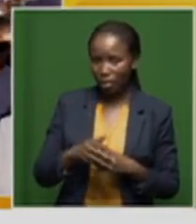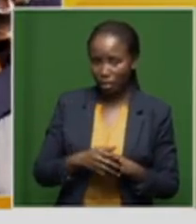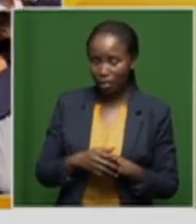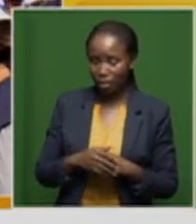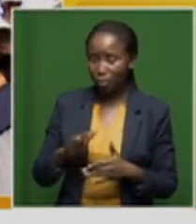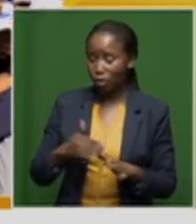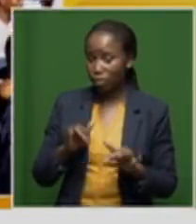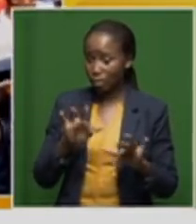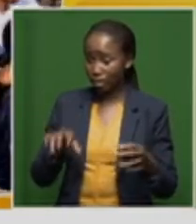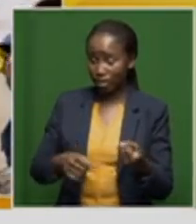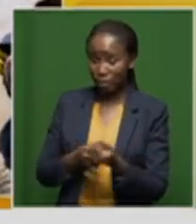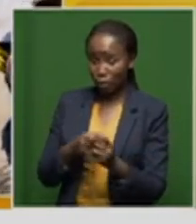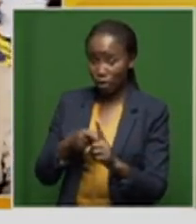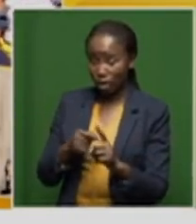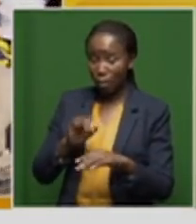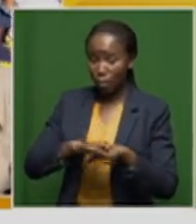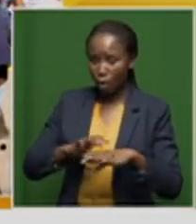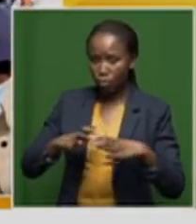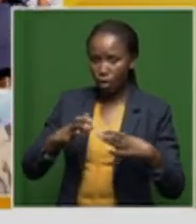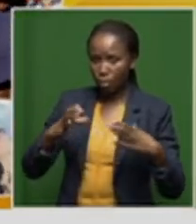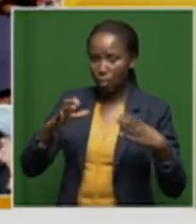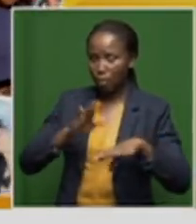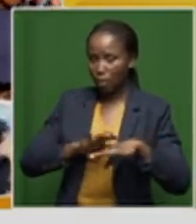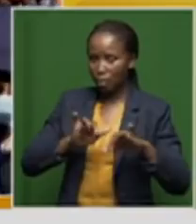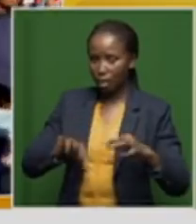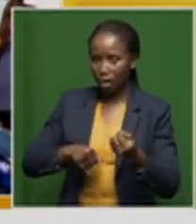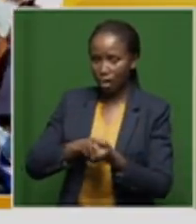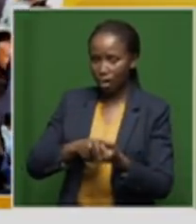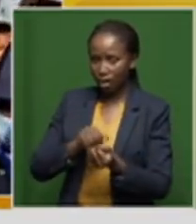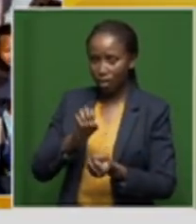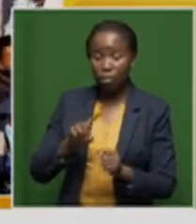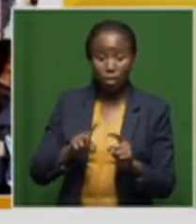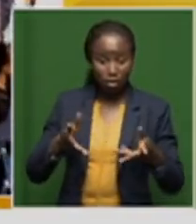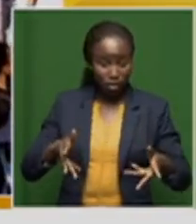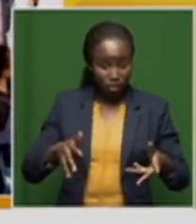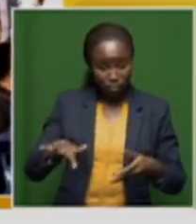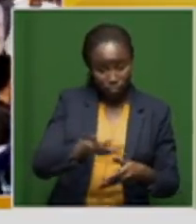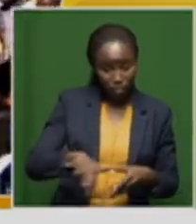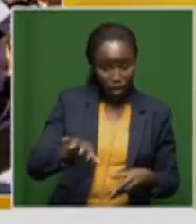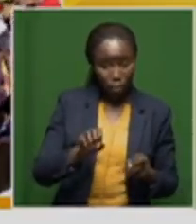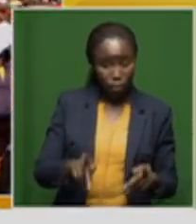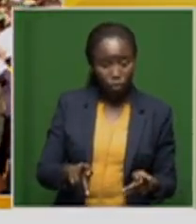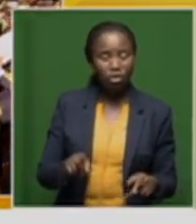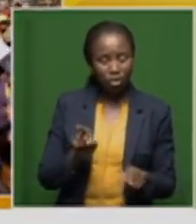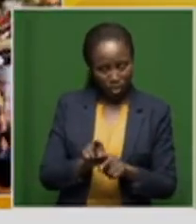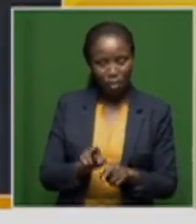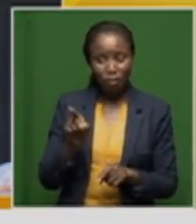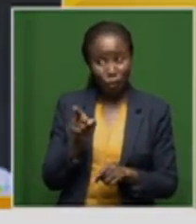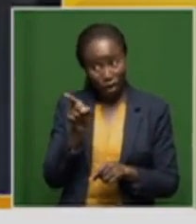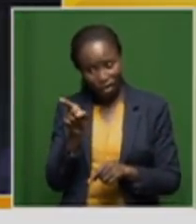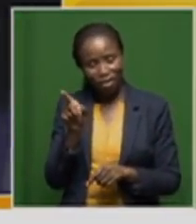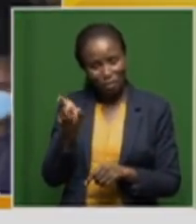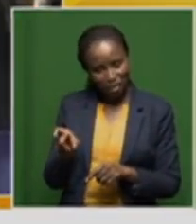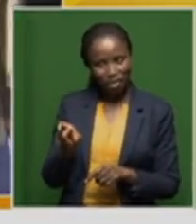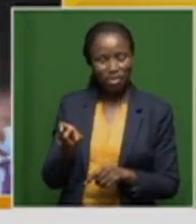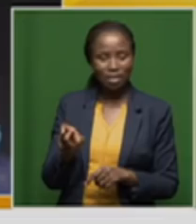her supporters, they're growing in support. And platforms like this also an opportunity for her. Just as